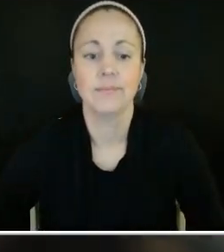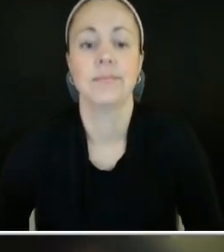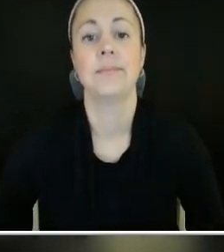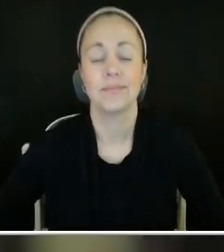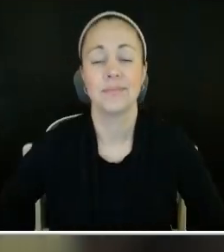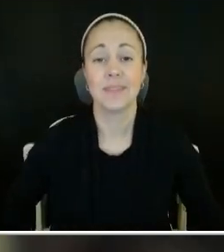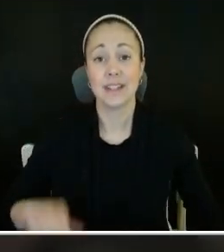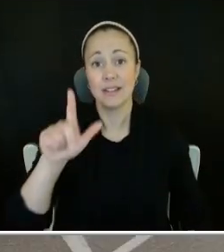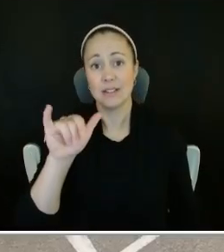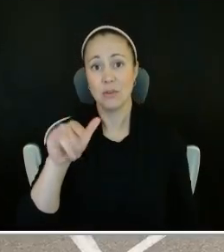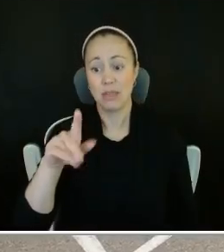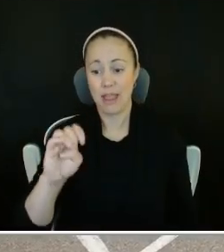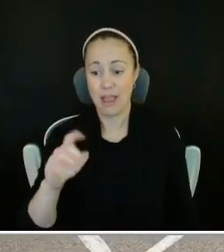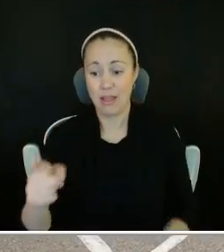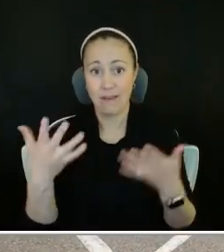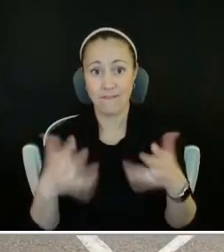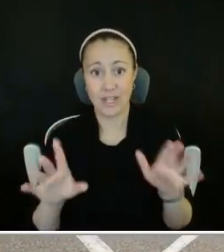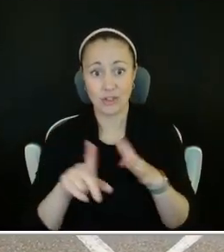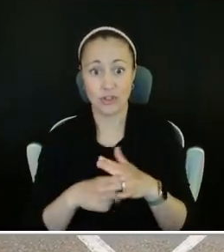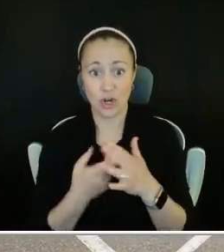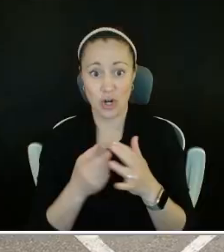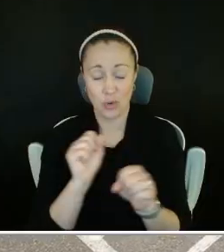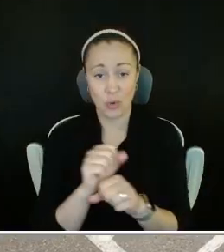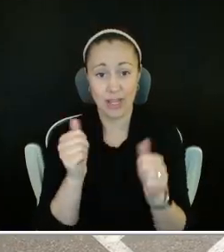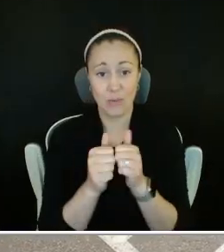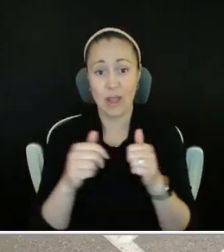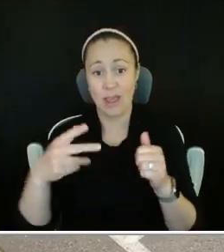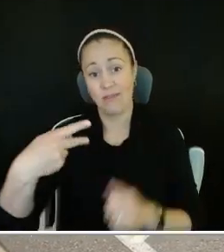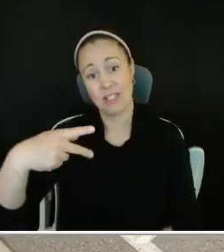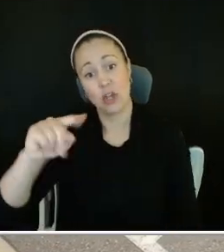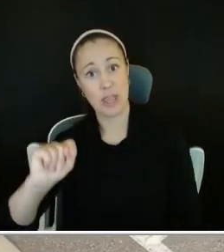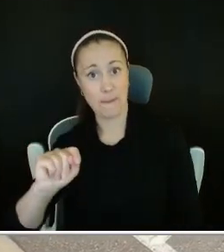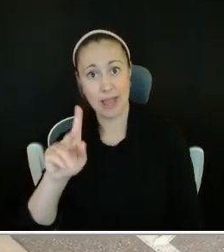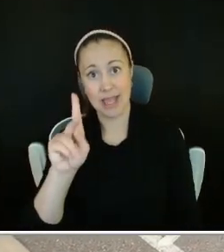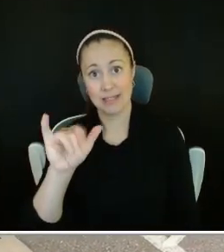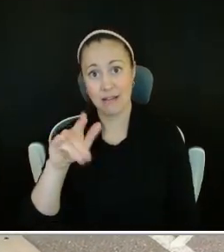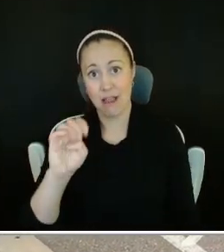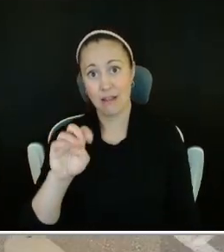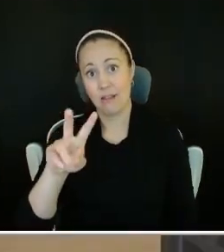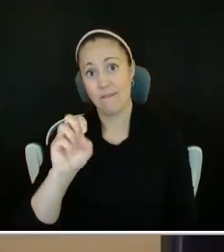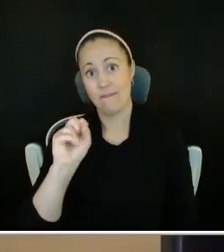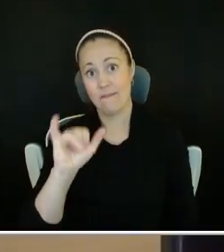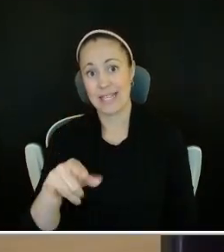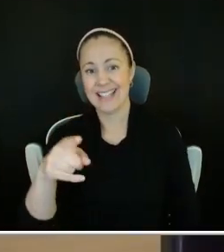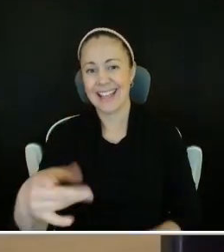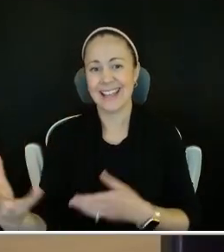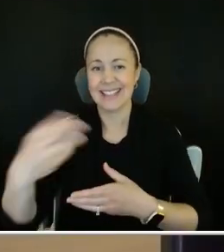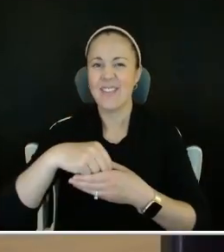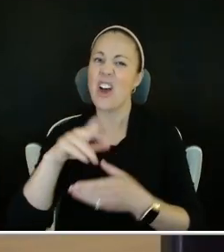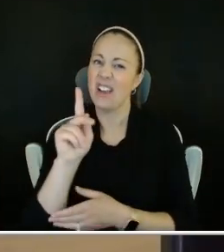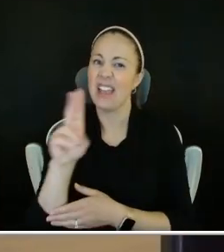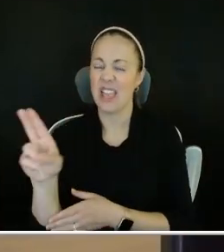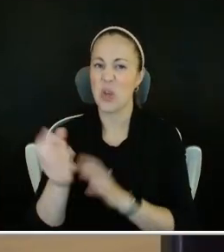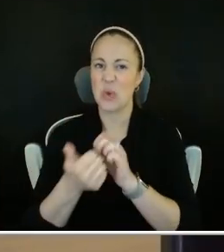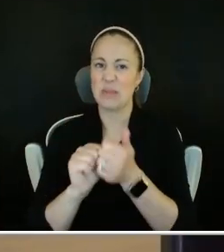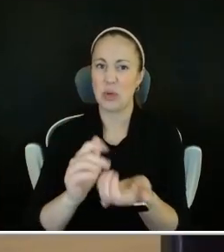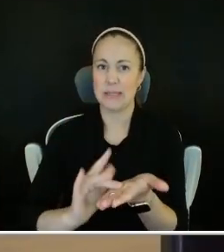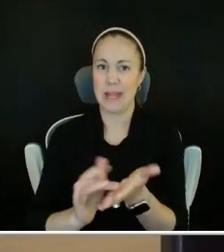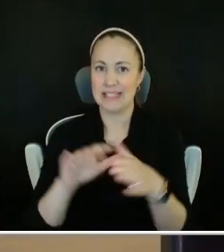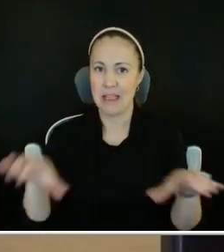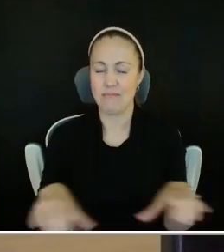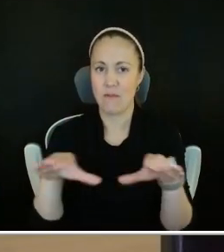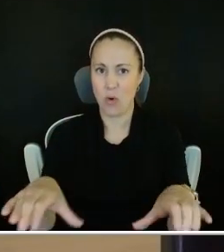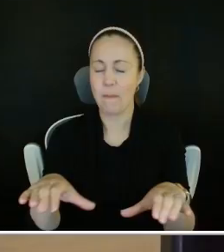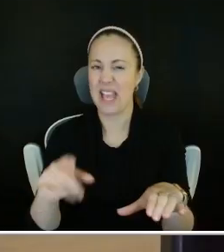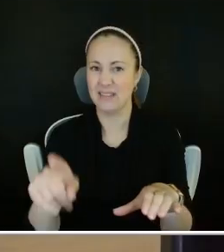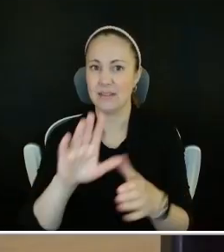therapist Kyle Veazey at the University of Kansas Health System's Sports Medicine and Performance Center. PT was actually like really hard because you